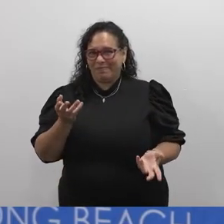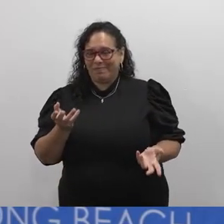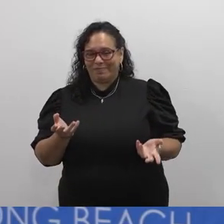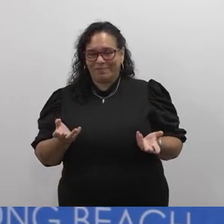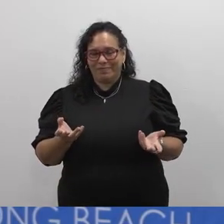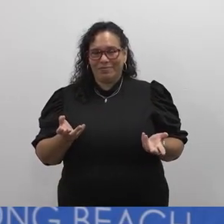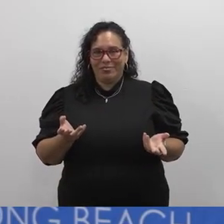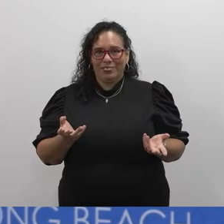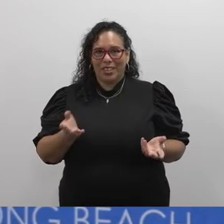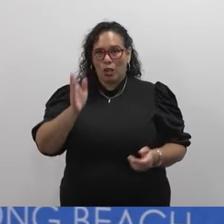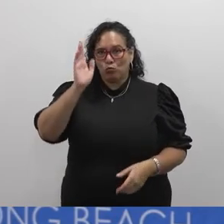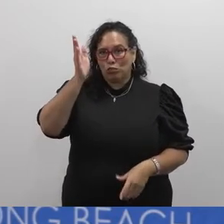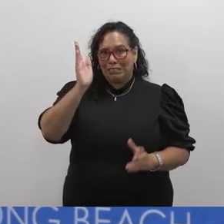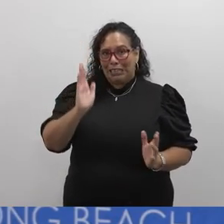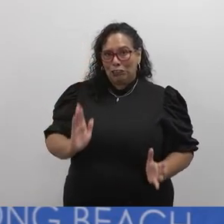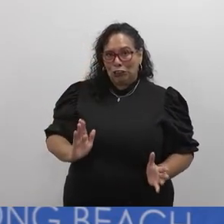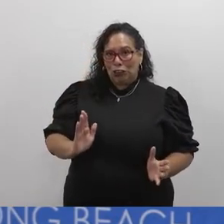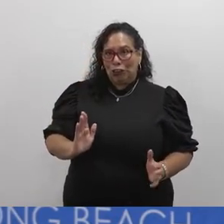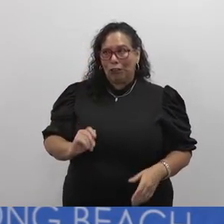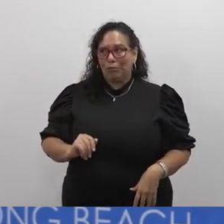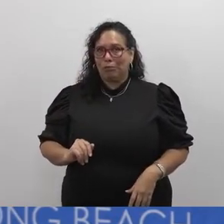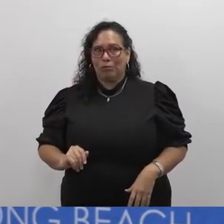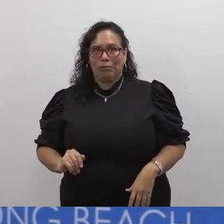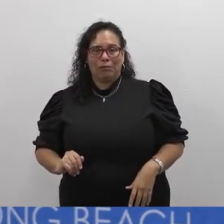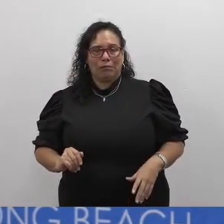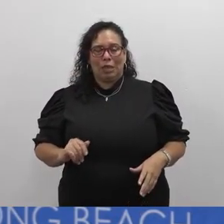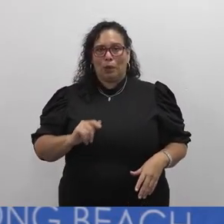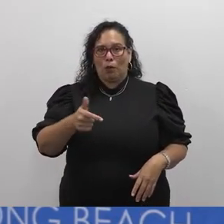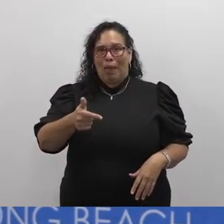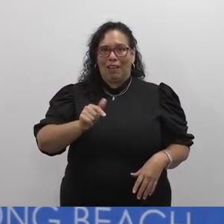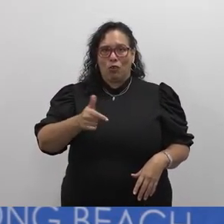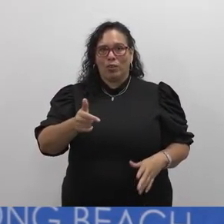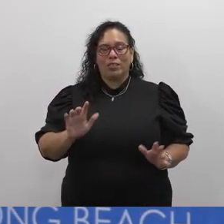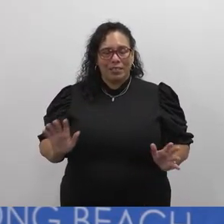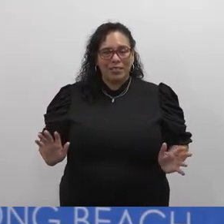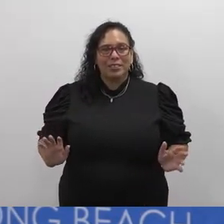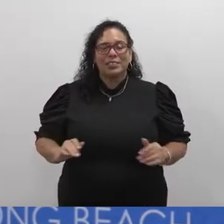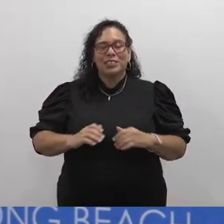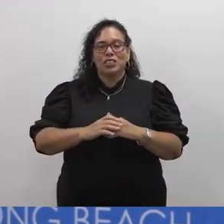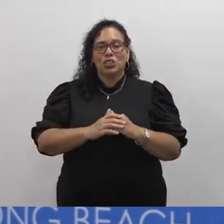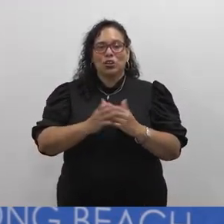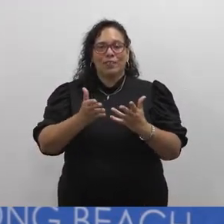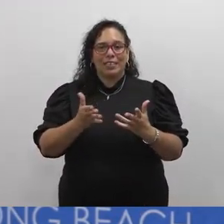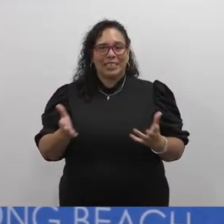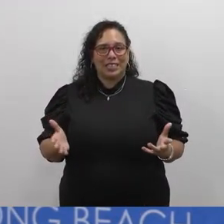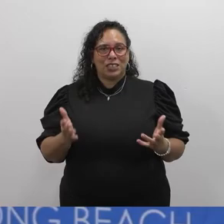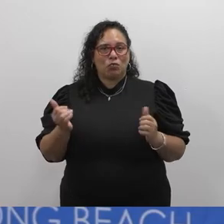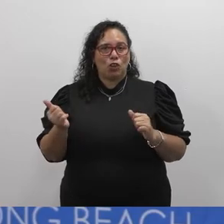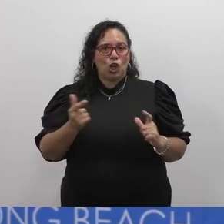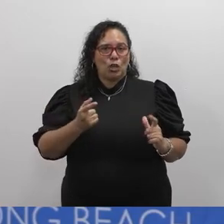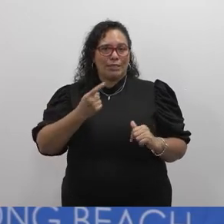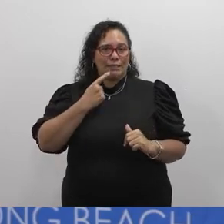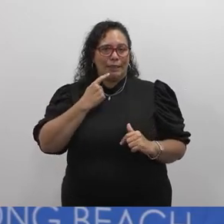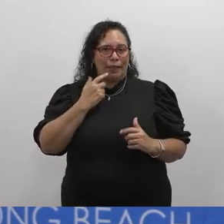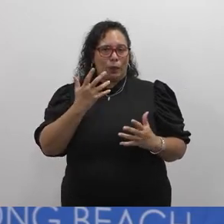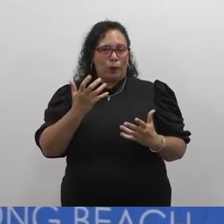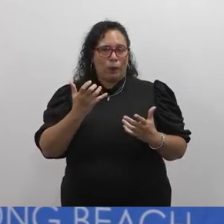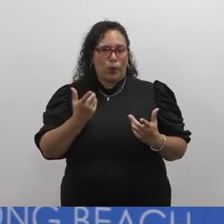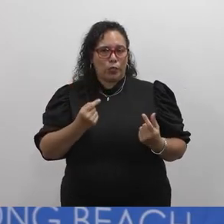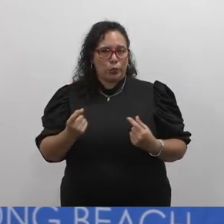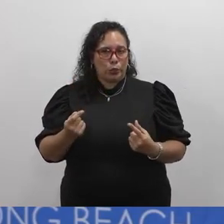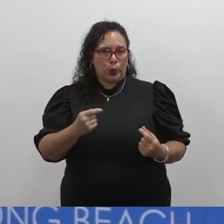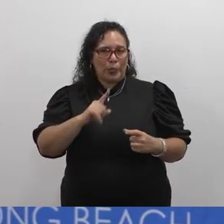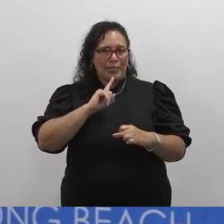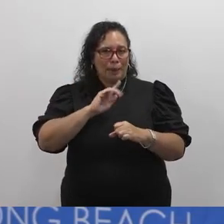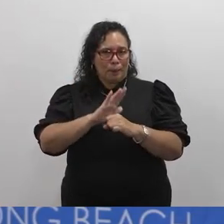sort of presenter, and then we sort of go back and forth. So just things for us that we've all said we want to do, that we've all said that we've